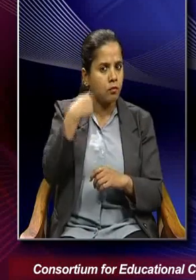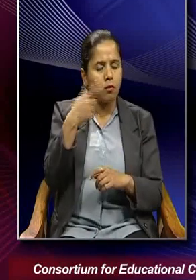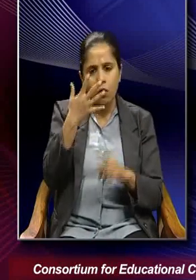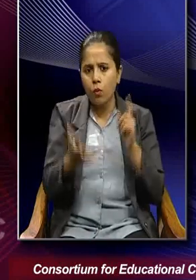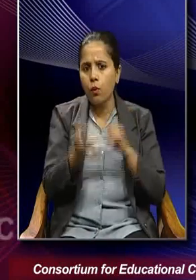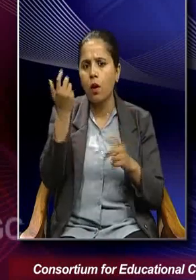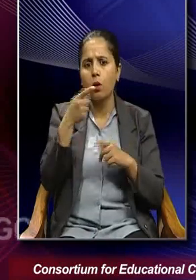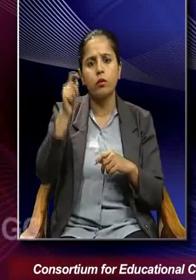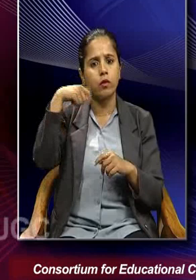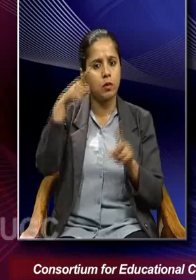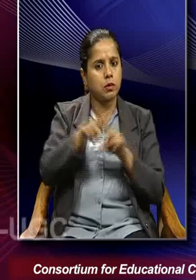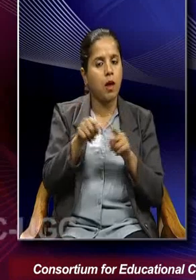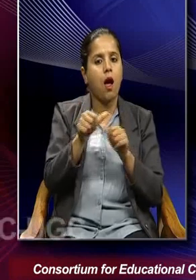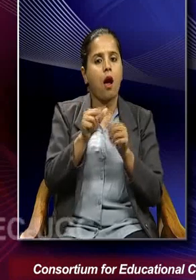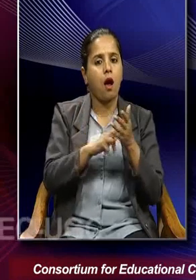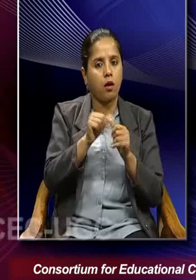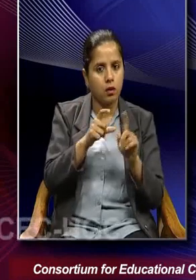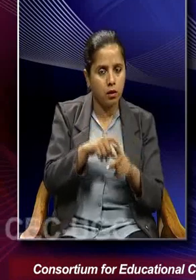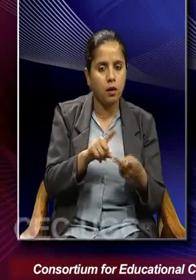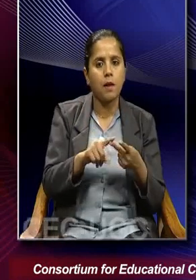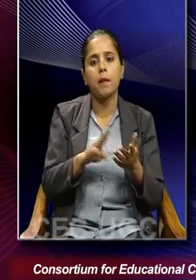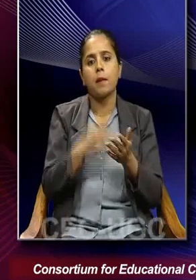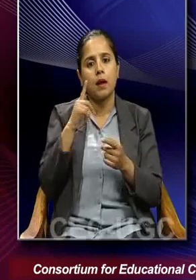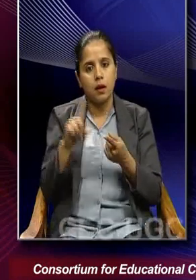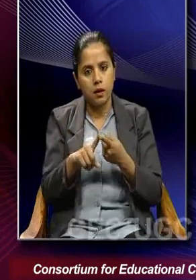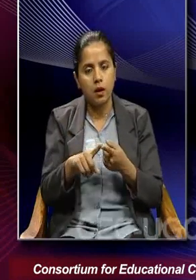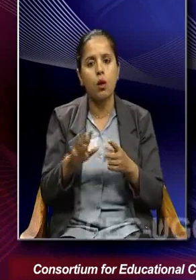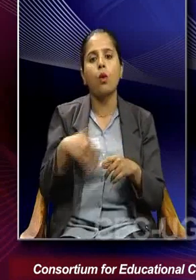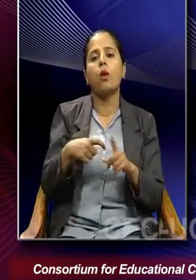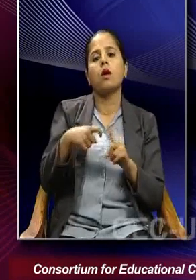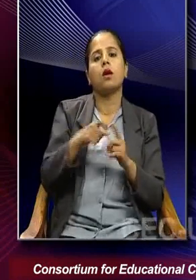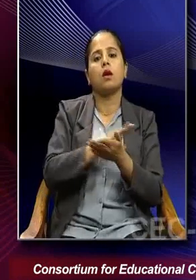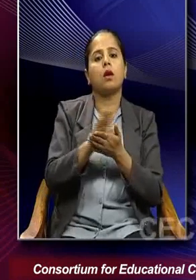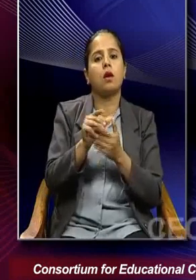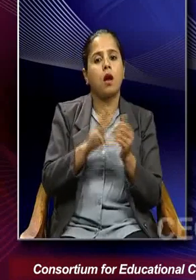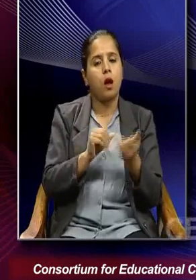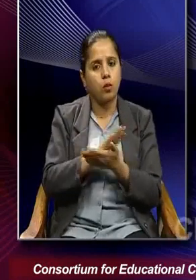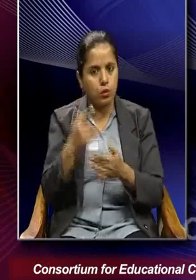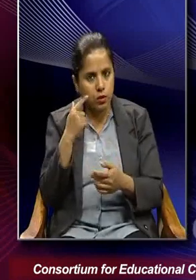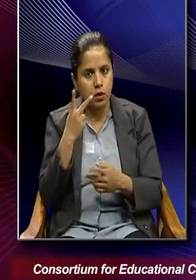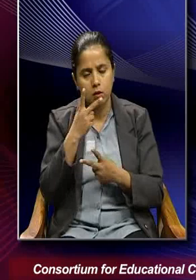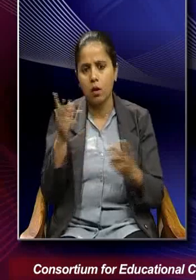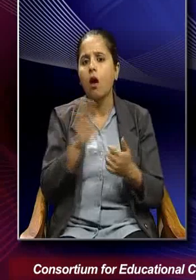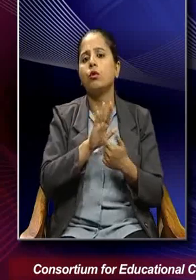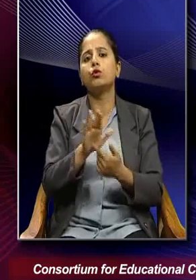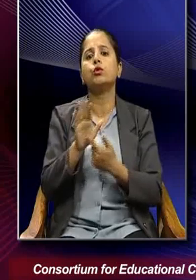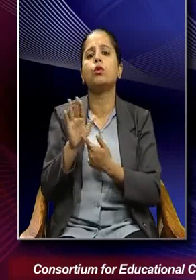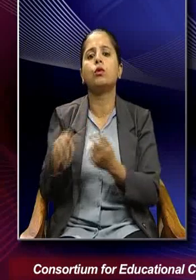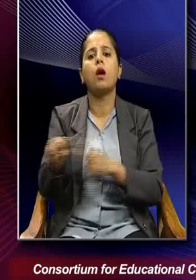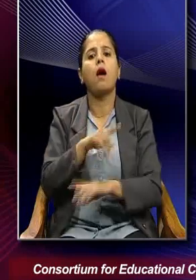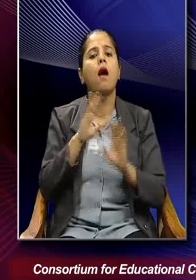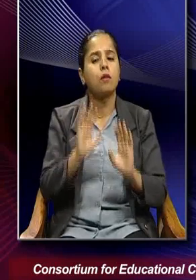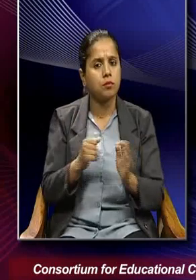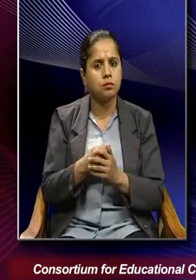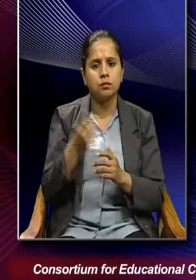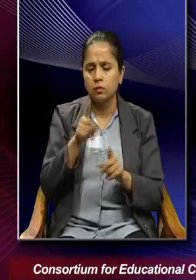that films like Anand, Mili and Khamoshi, all of them which are such kind of projections, and which are